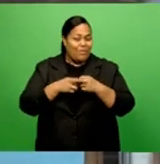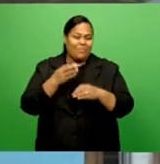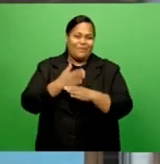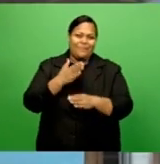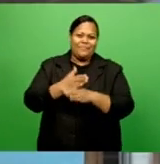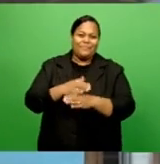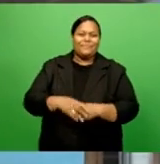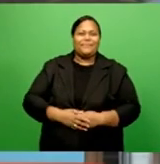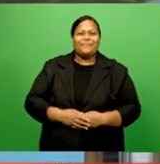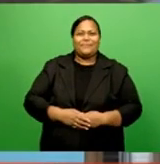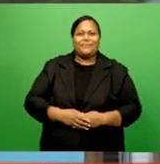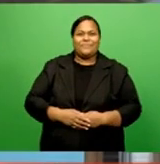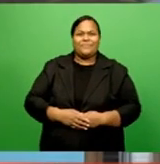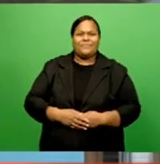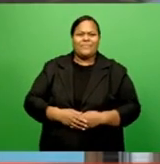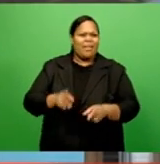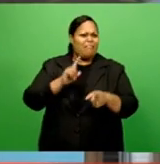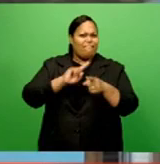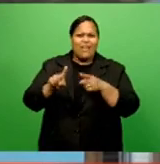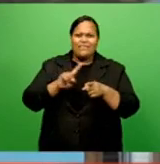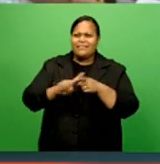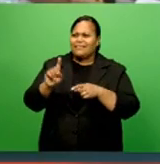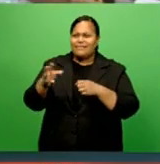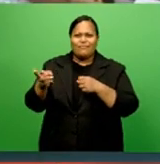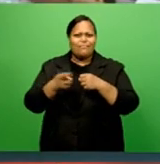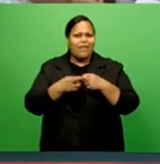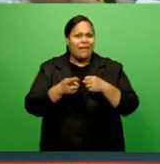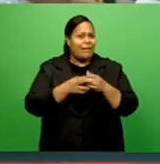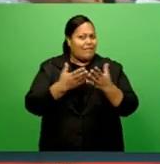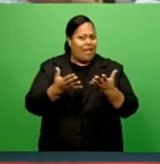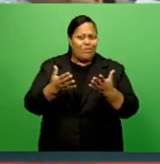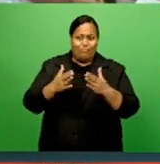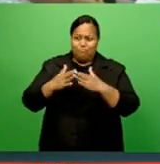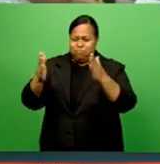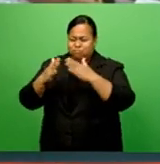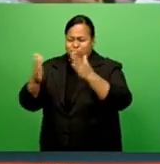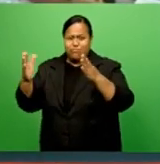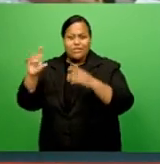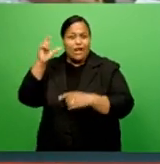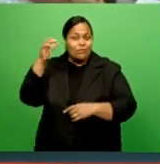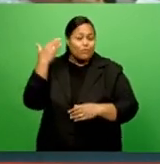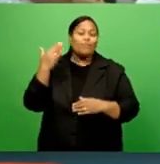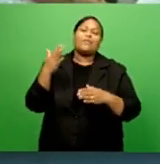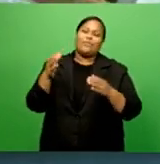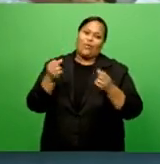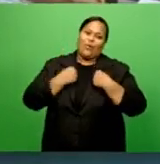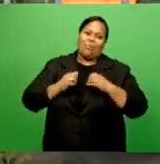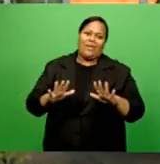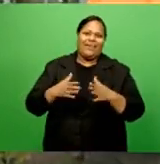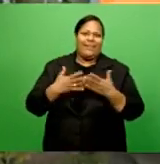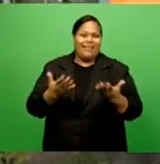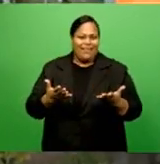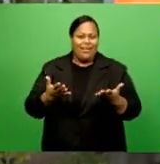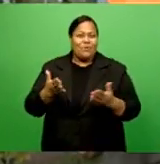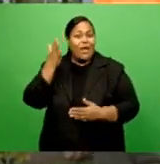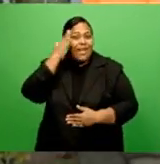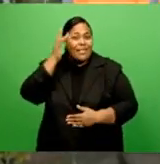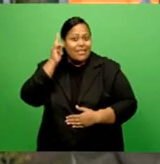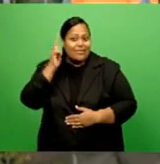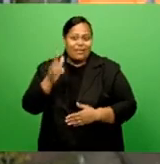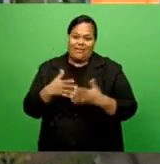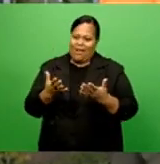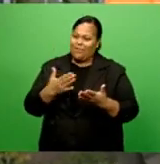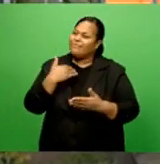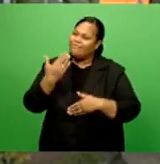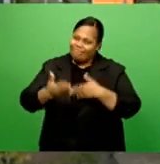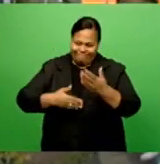reports. With the quick fix of damaged classrooms now completed, school heads have indicated they are ready for the new school year